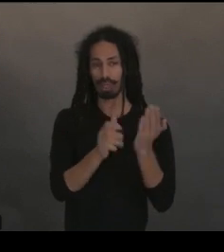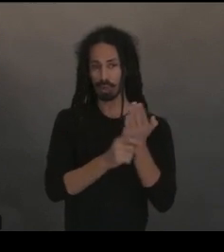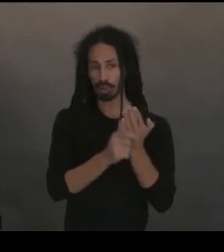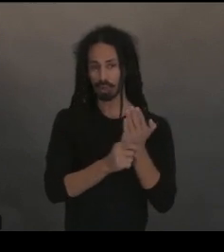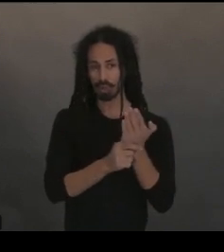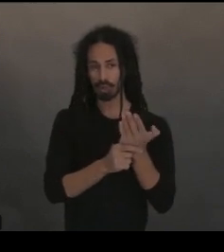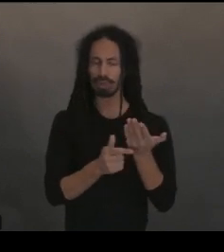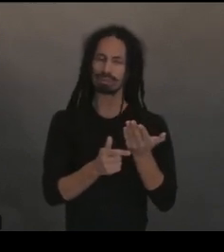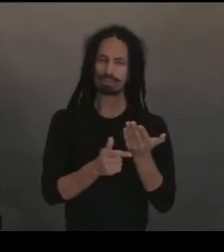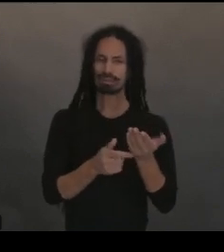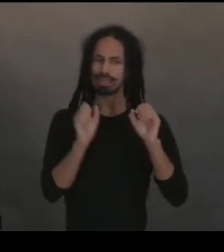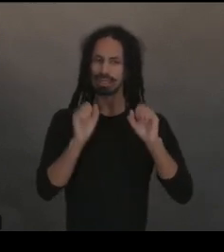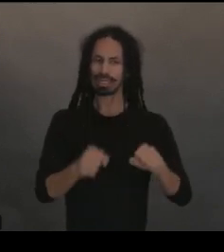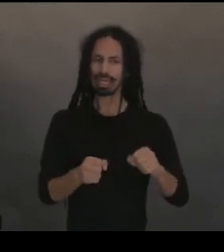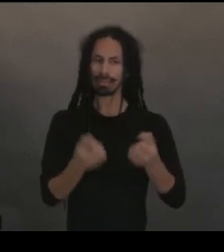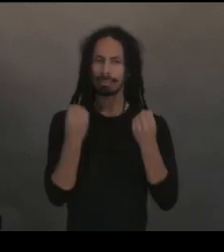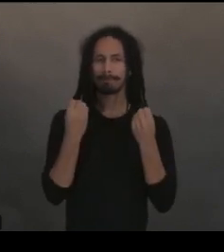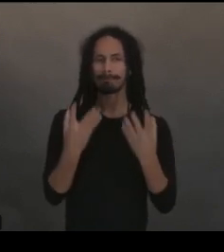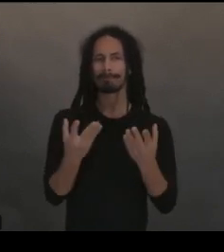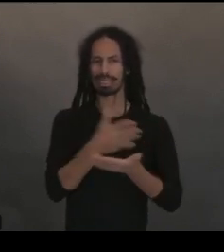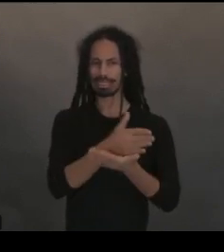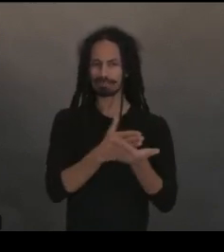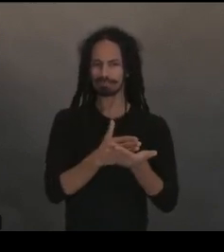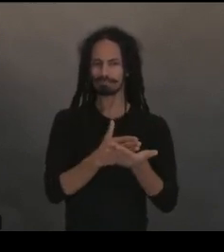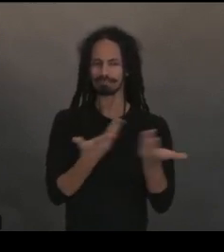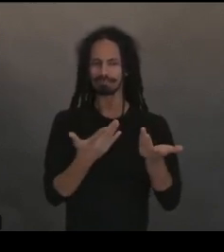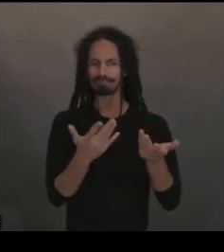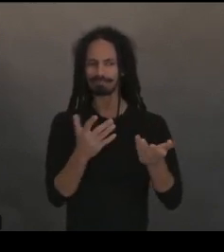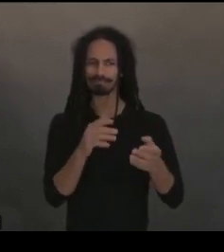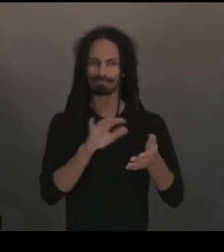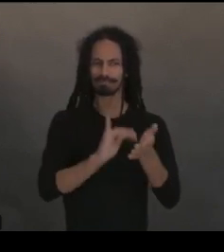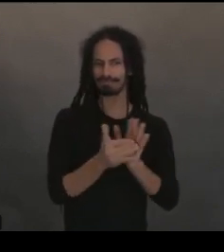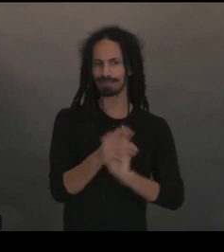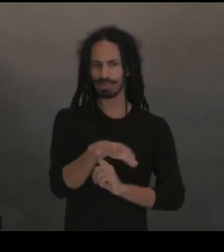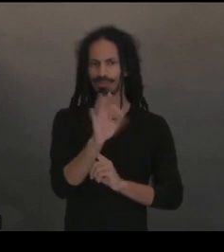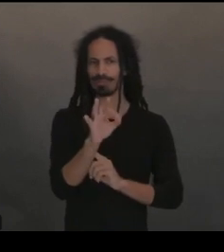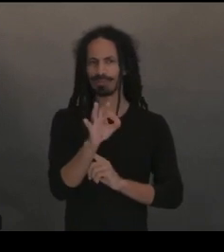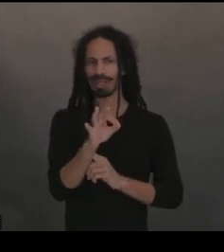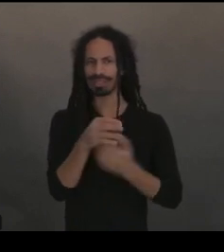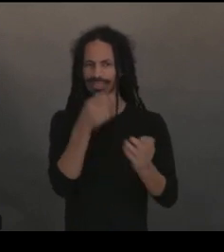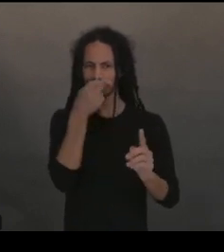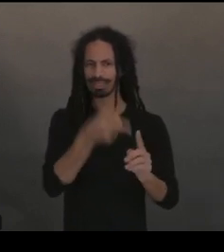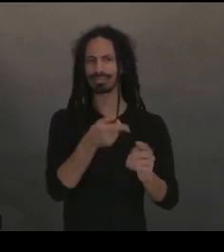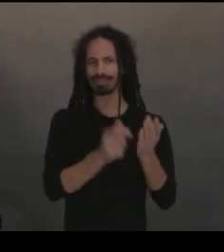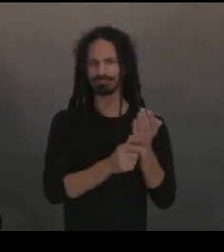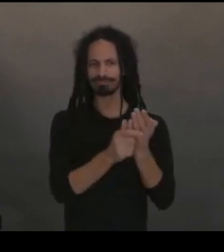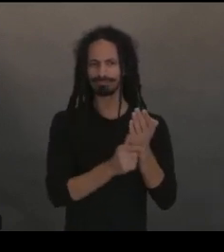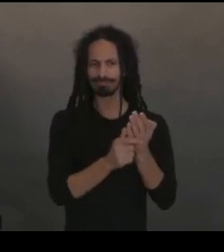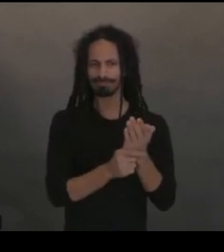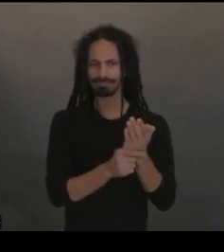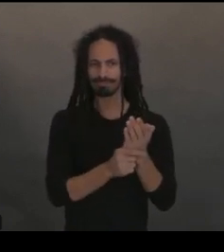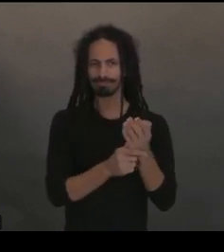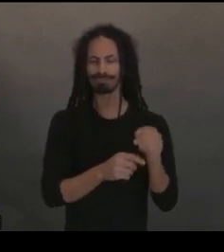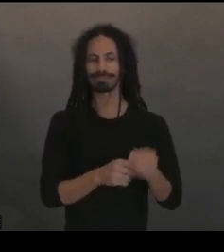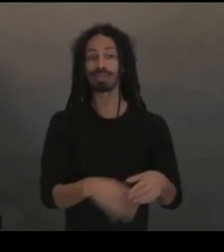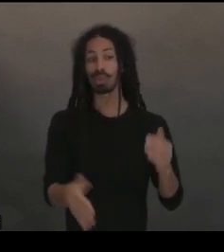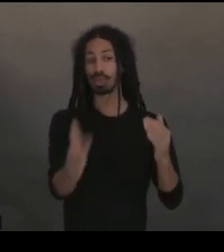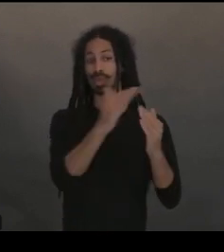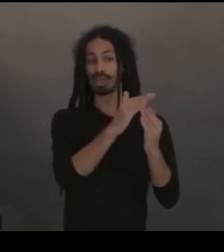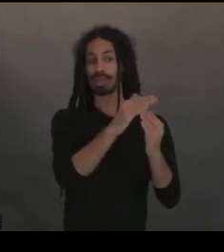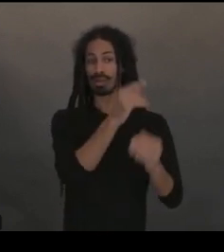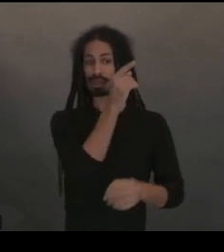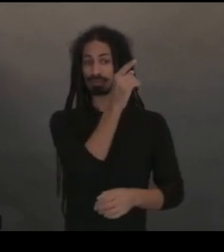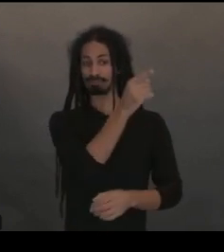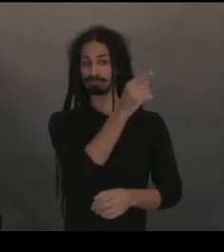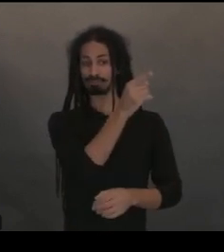parts to this. There are a few parts to this greater element. So over here, we have a